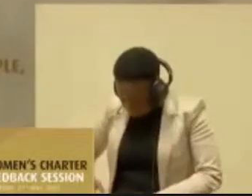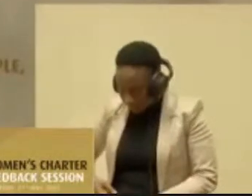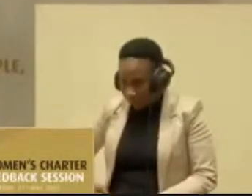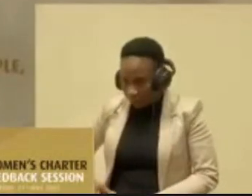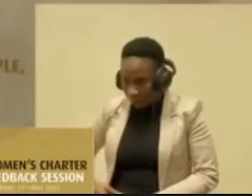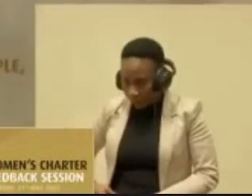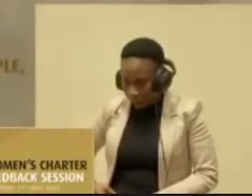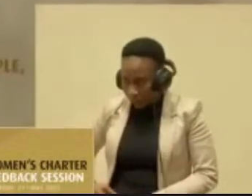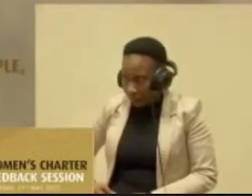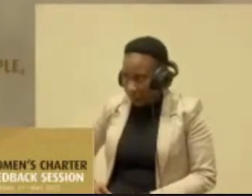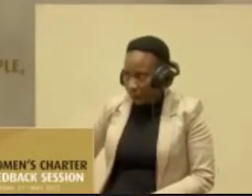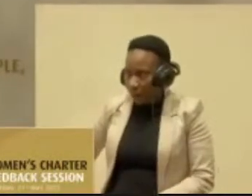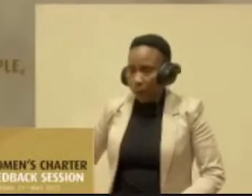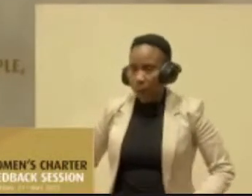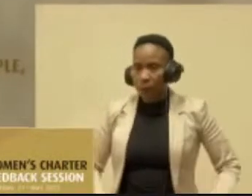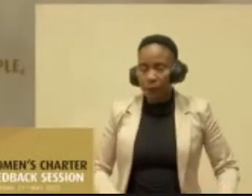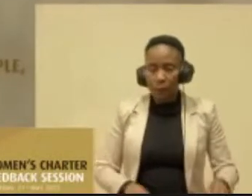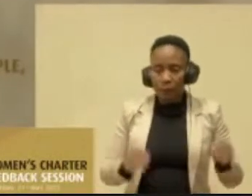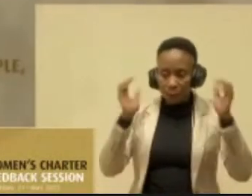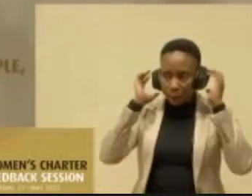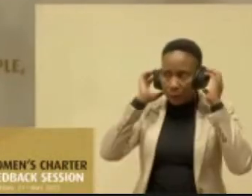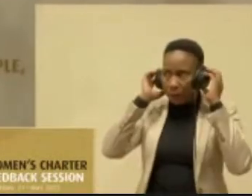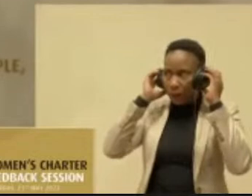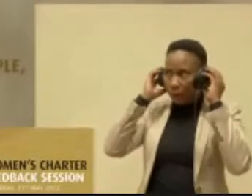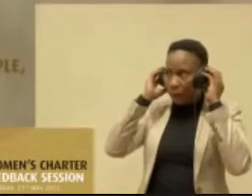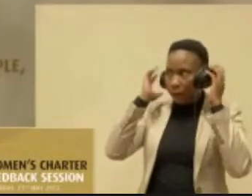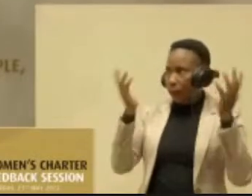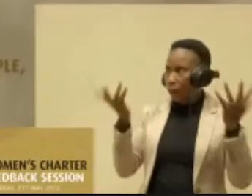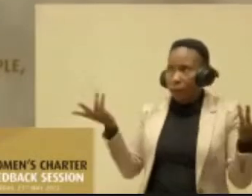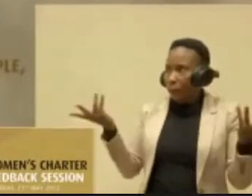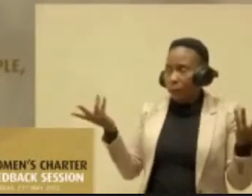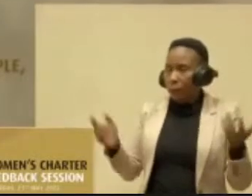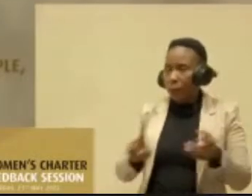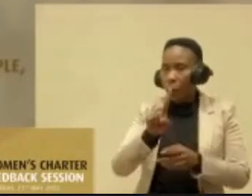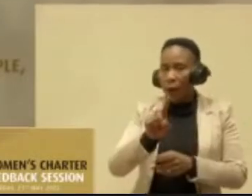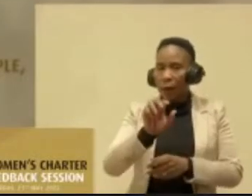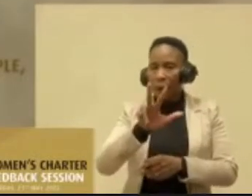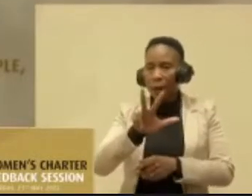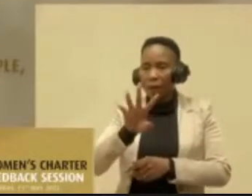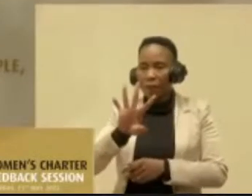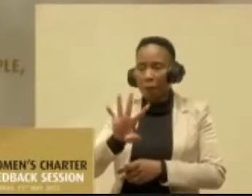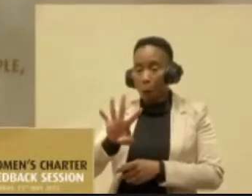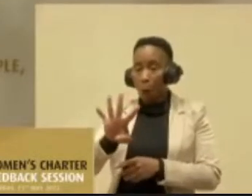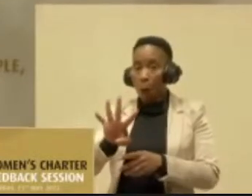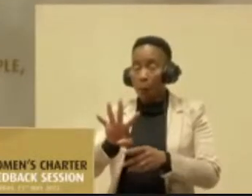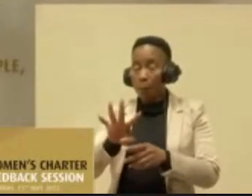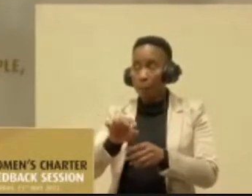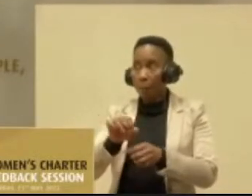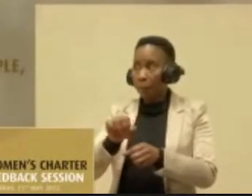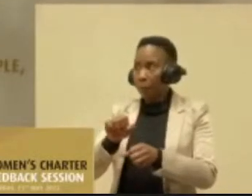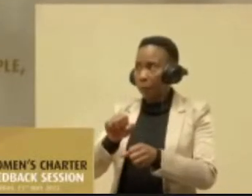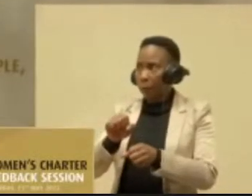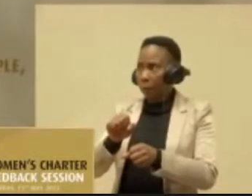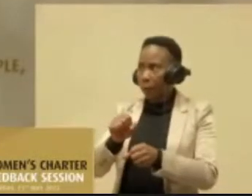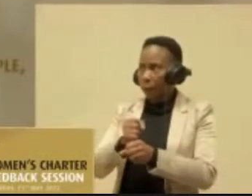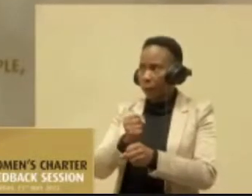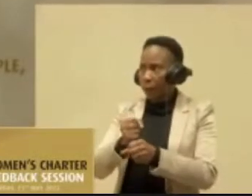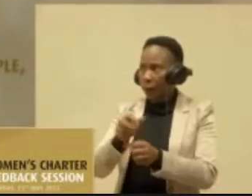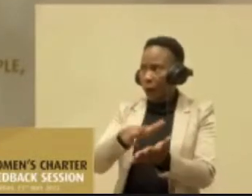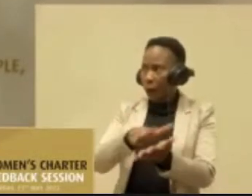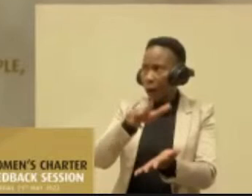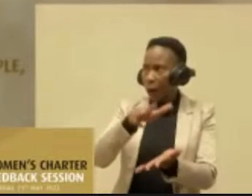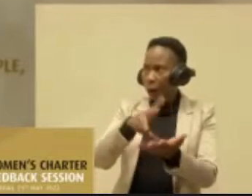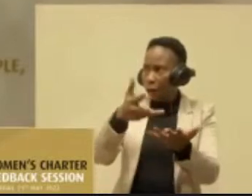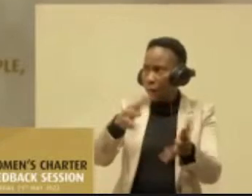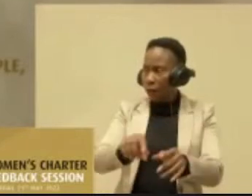had already been inspected 184 adjudicated and then approved is